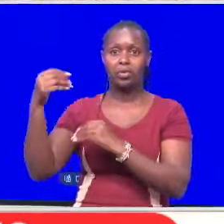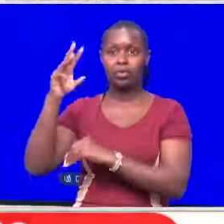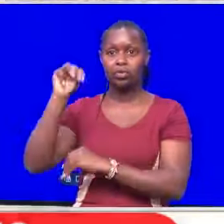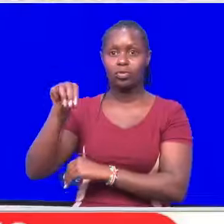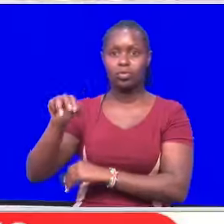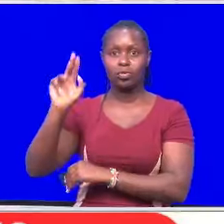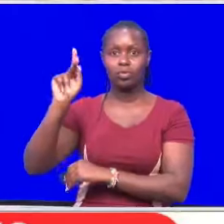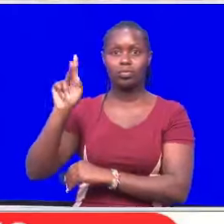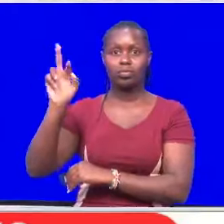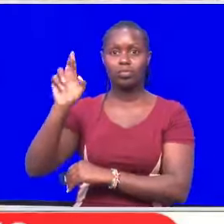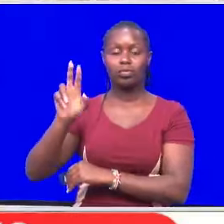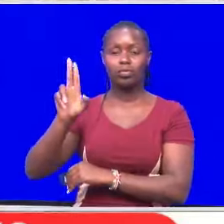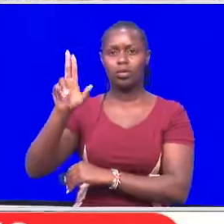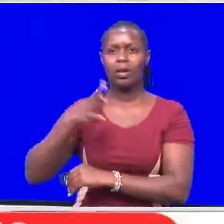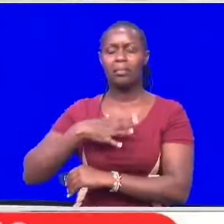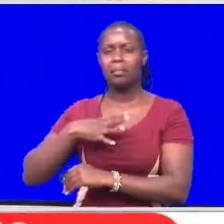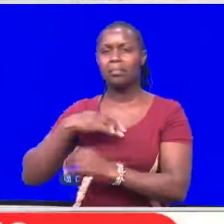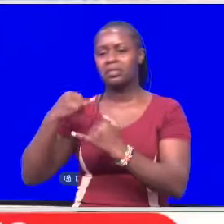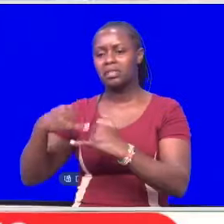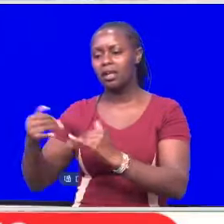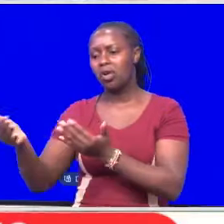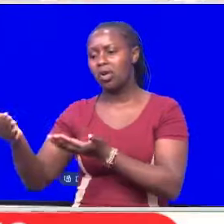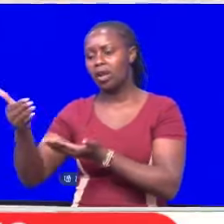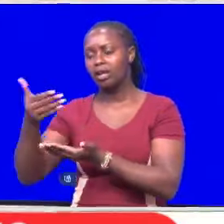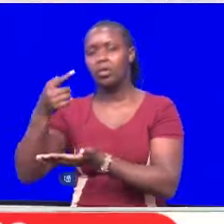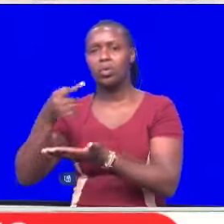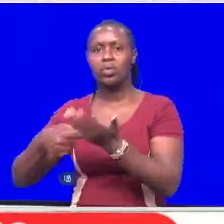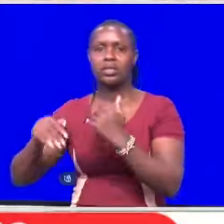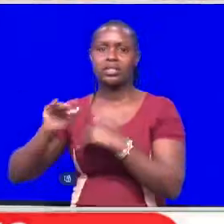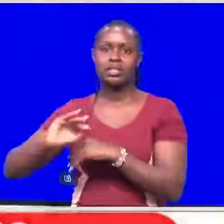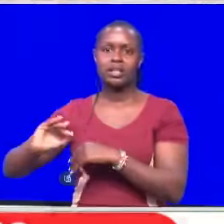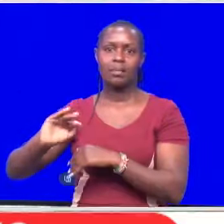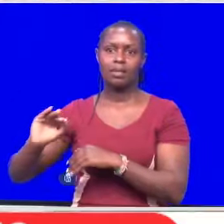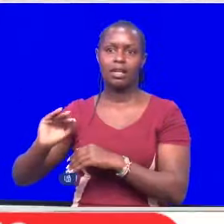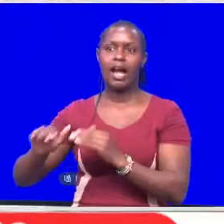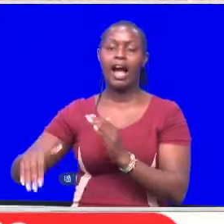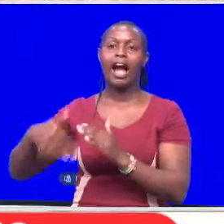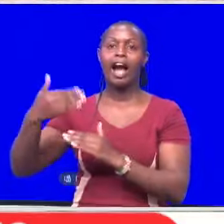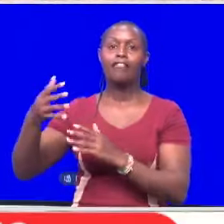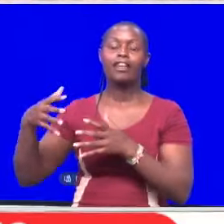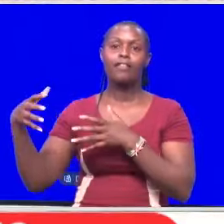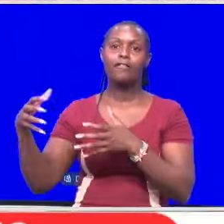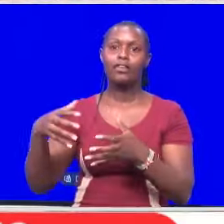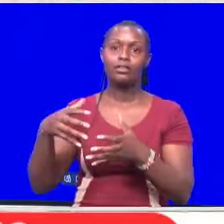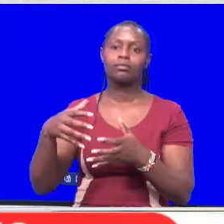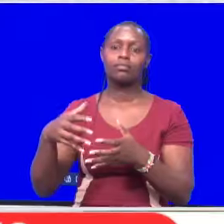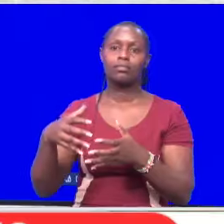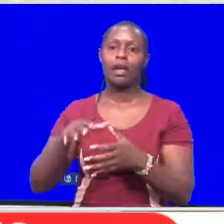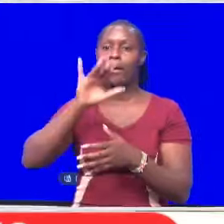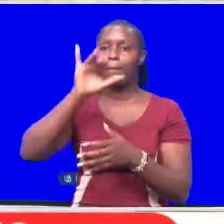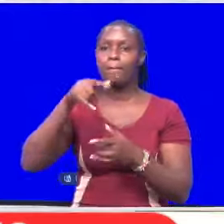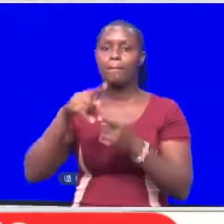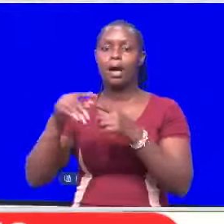Residents trying to salvage what is left of their homes following the mandatory evacuation of people living in waterways.